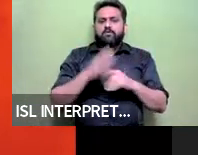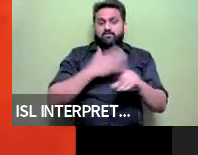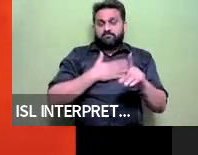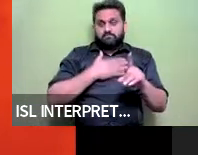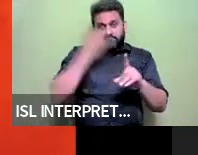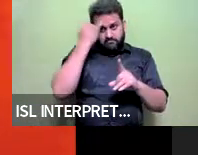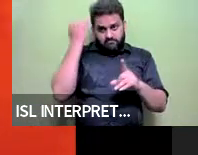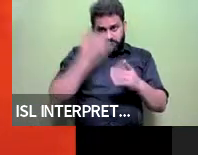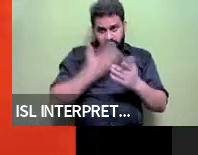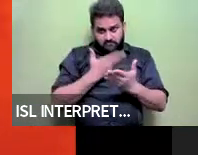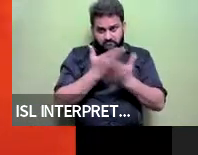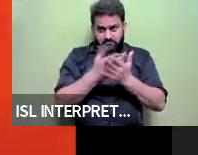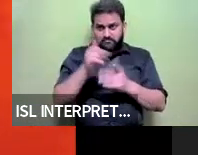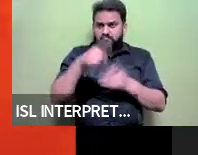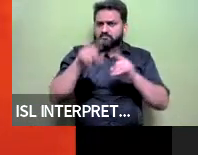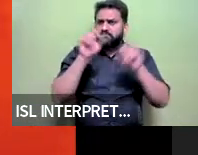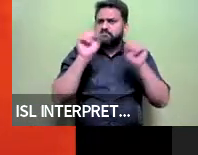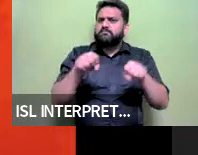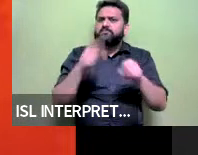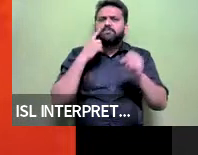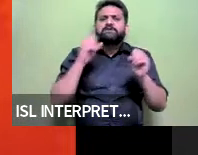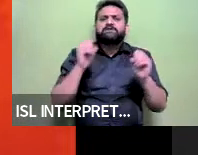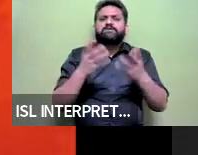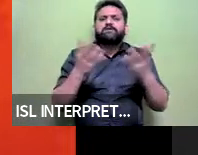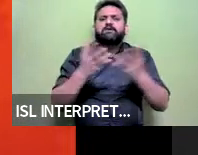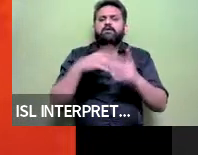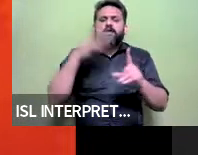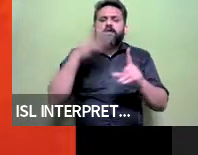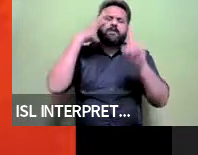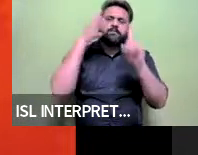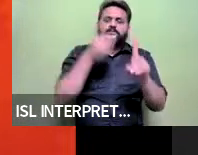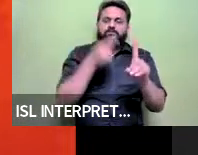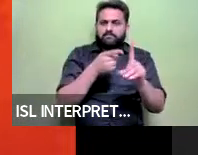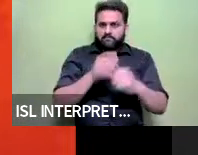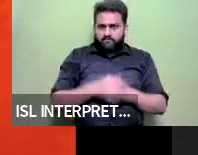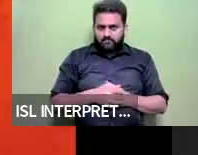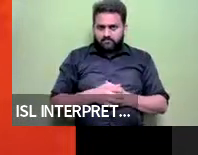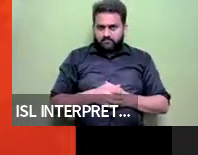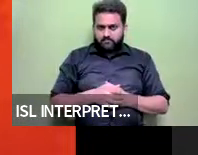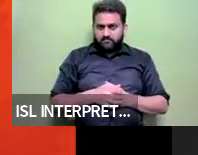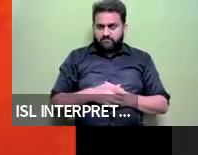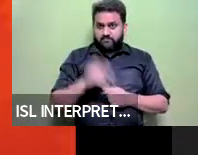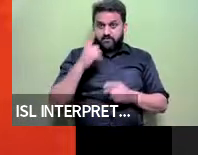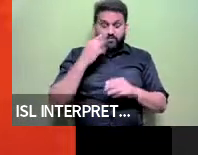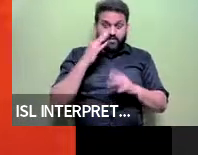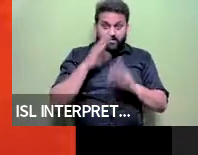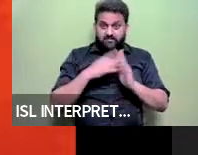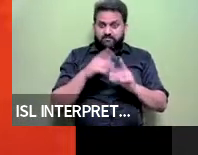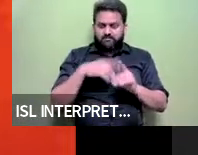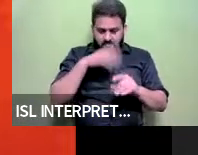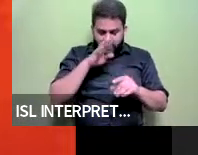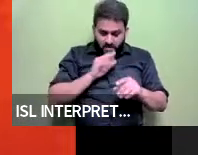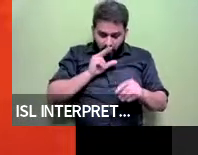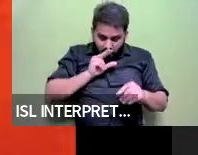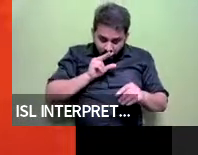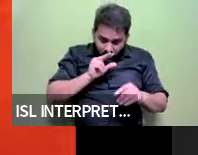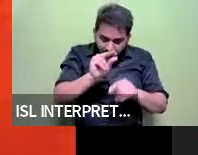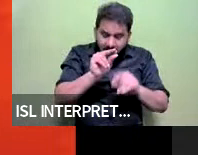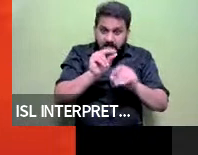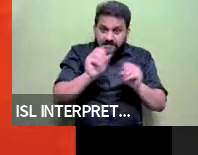suggestion is that even the starting is very important. The moment you open your mouth,